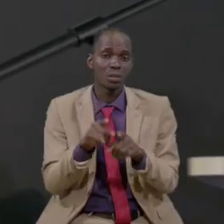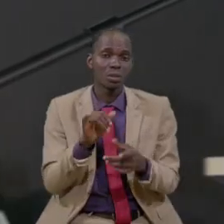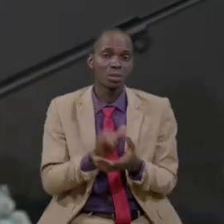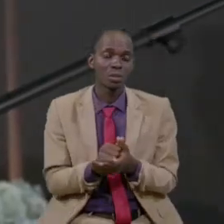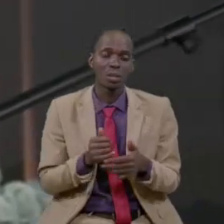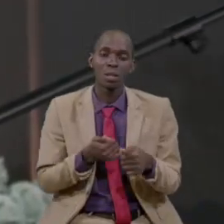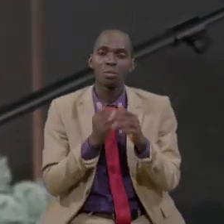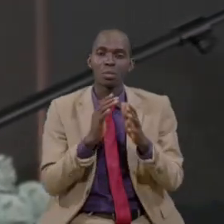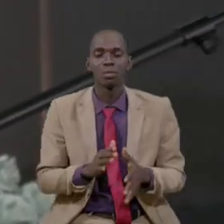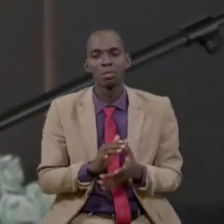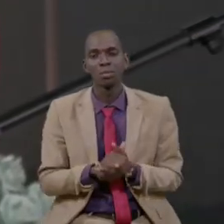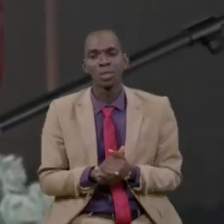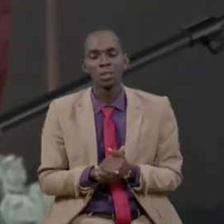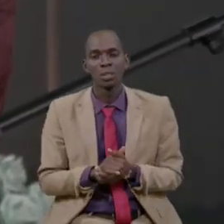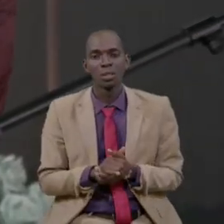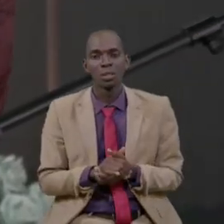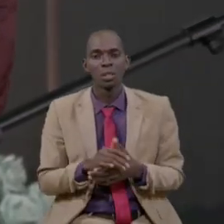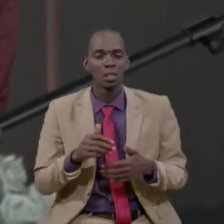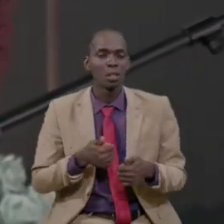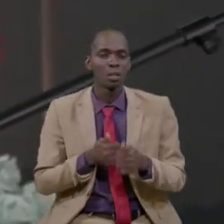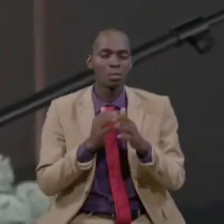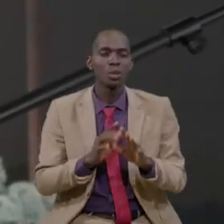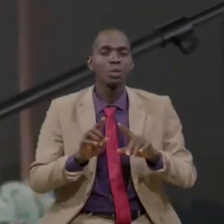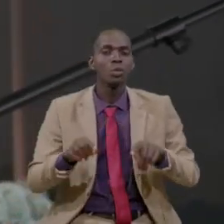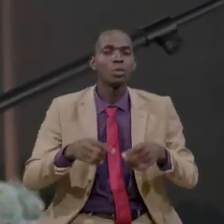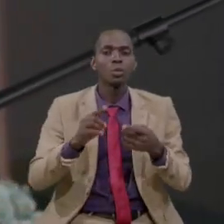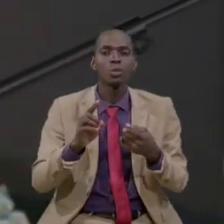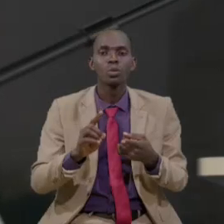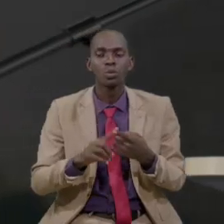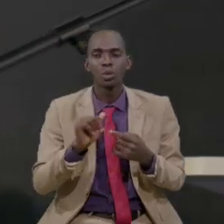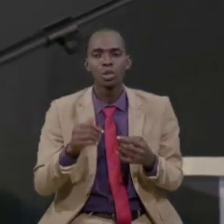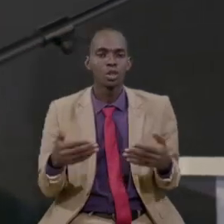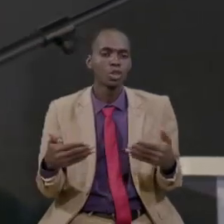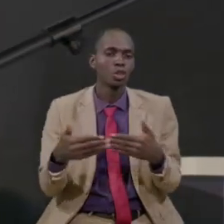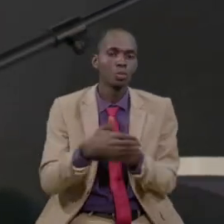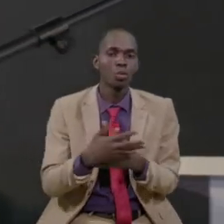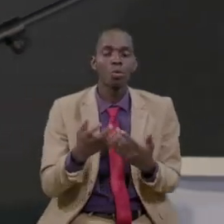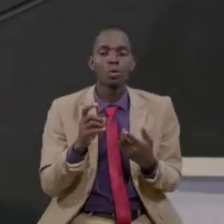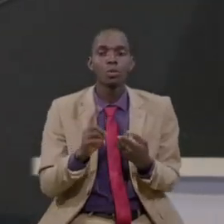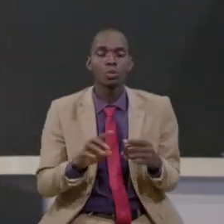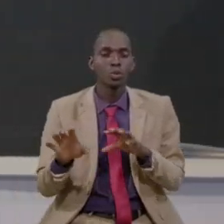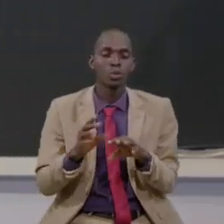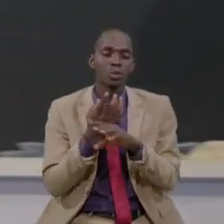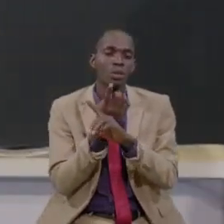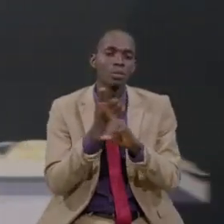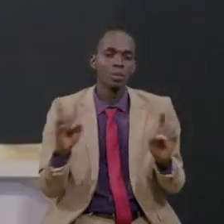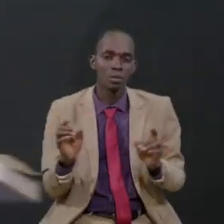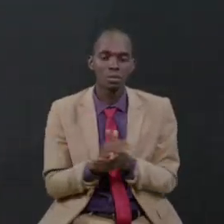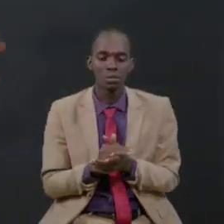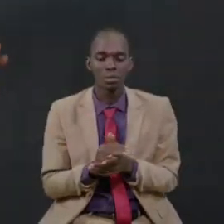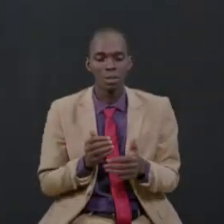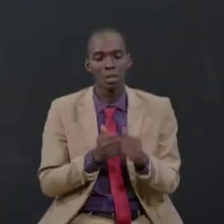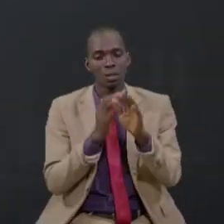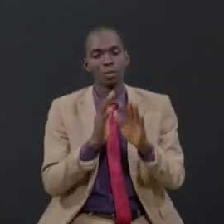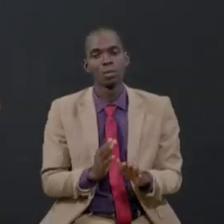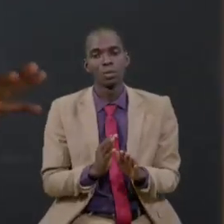Apostle goes into, you know, a room. He wants to do deliverance. Apostle goes into, you